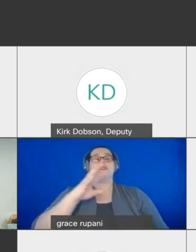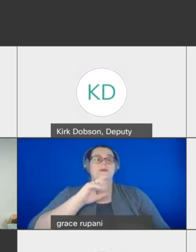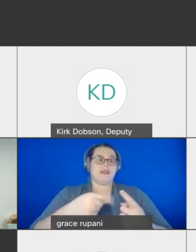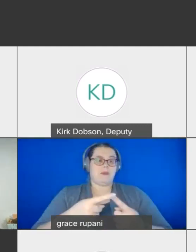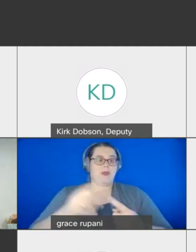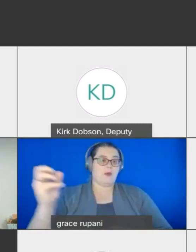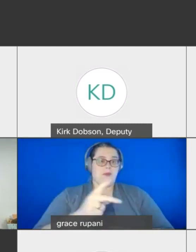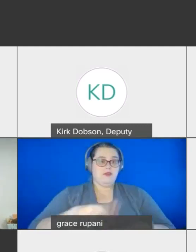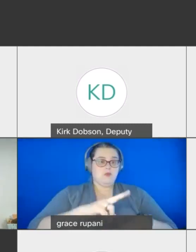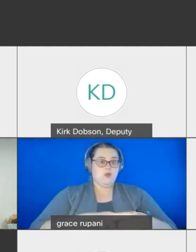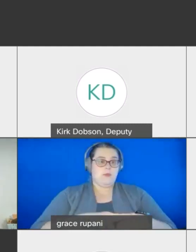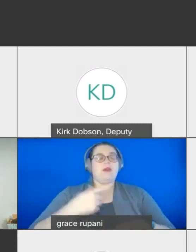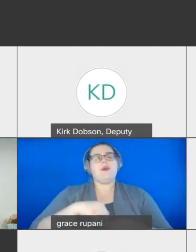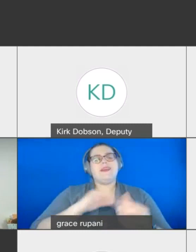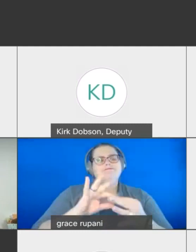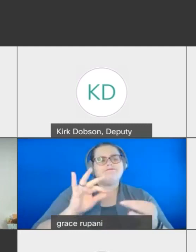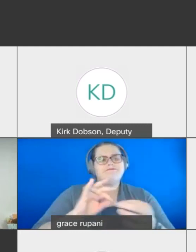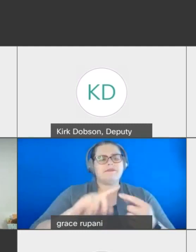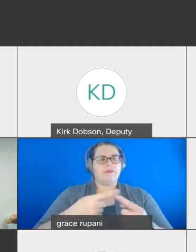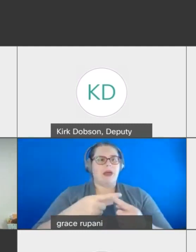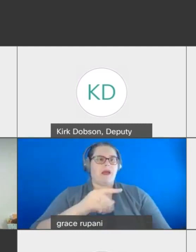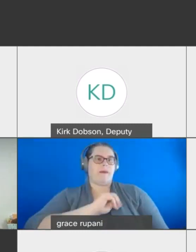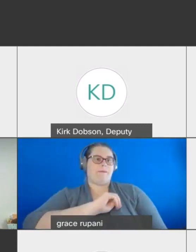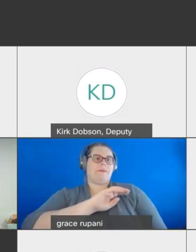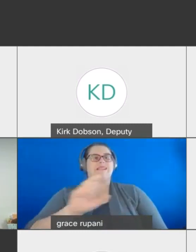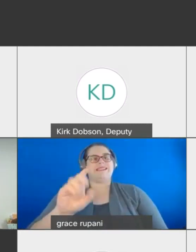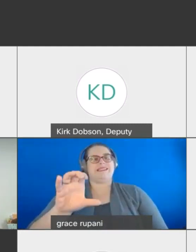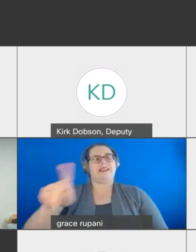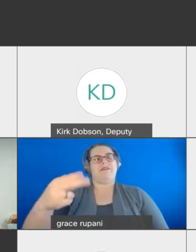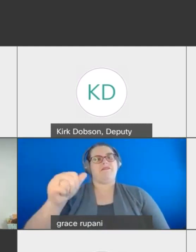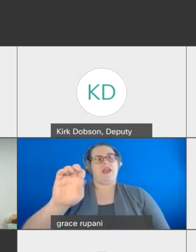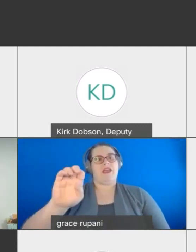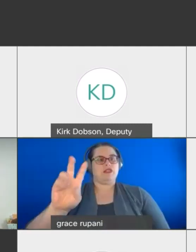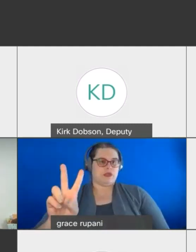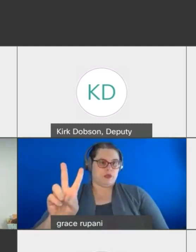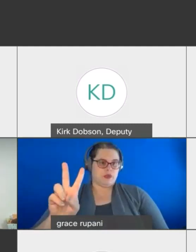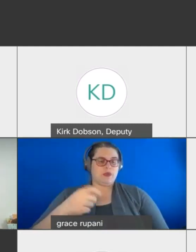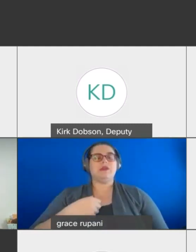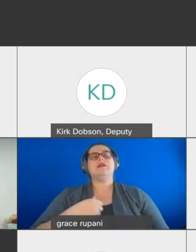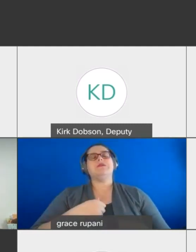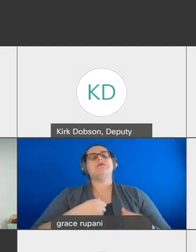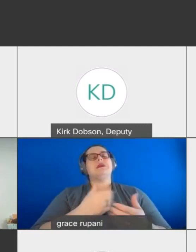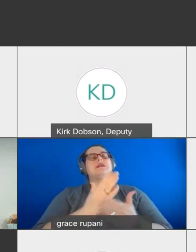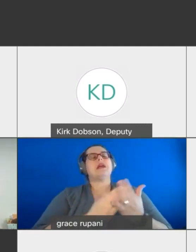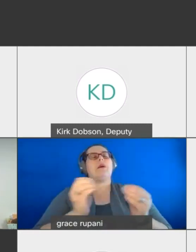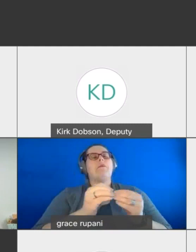in phase two. Things are opening up a bit next week. You can, on